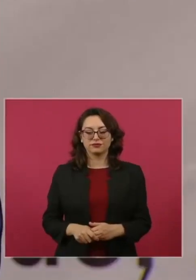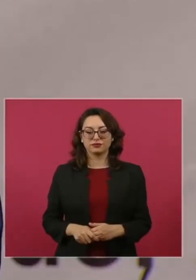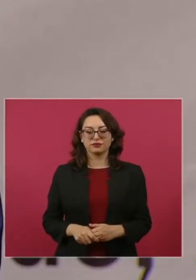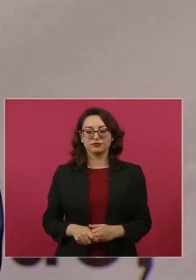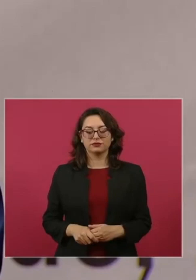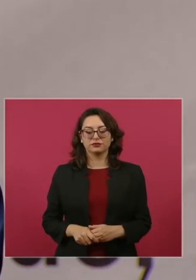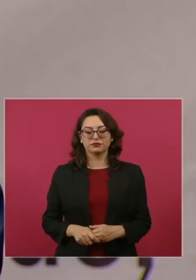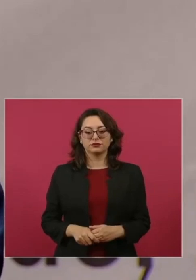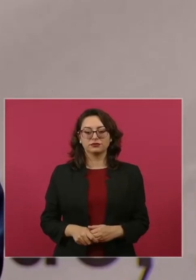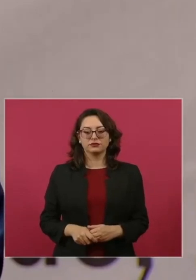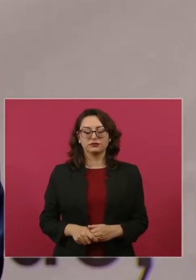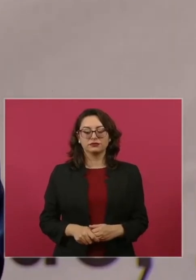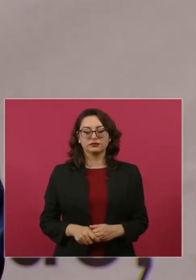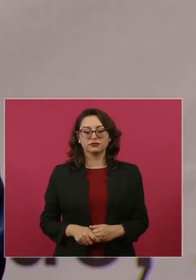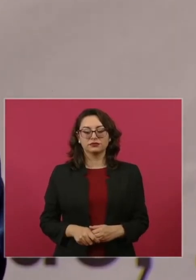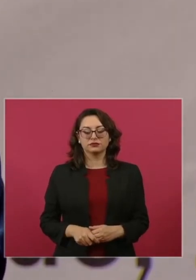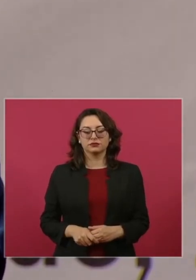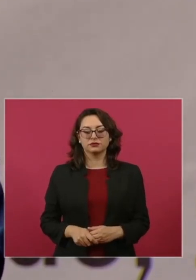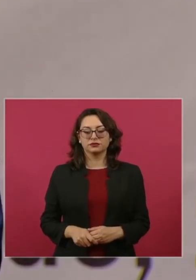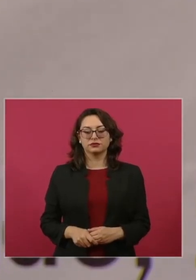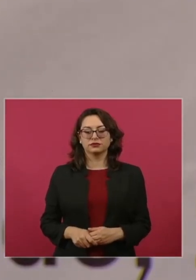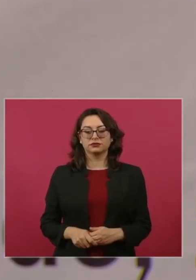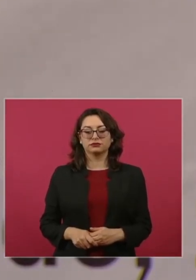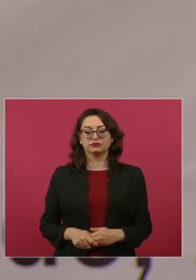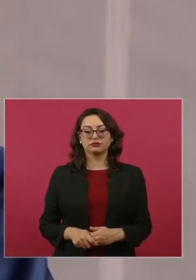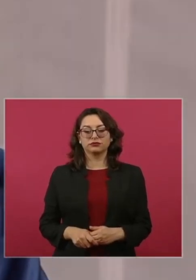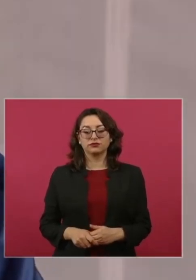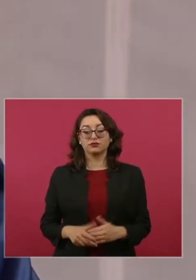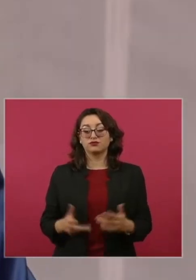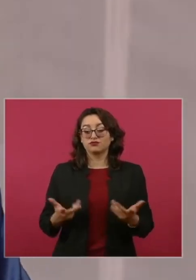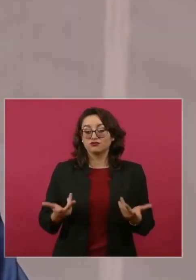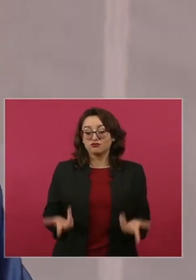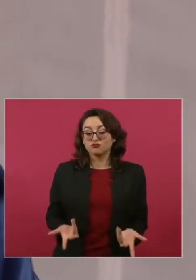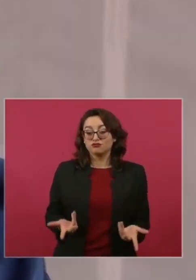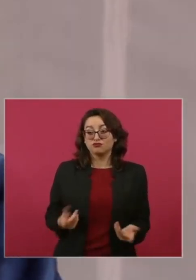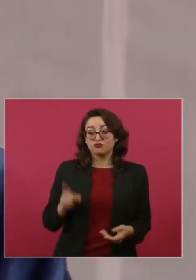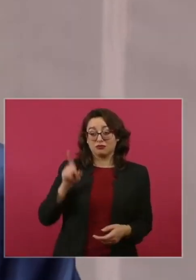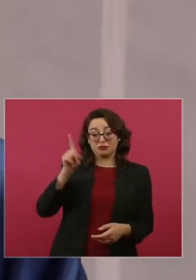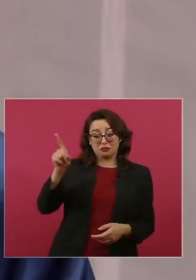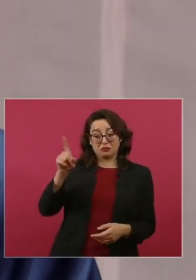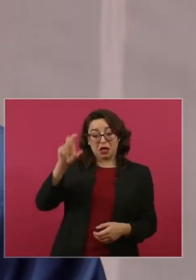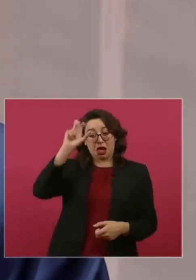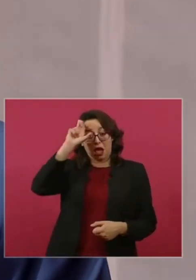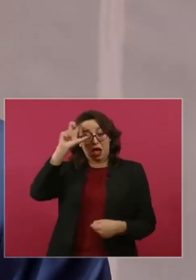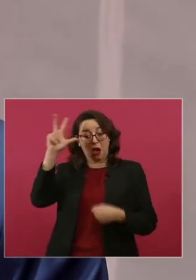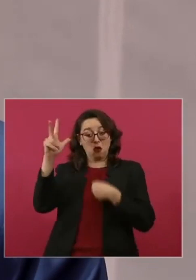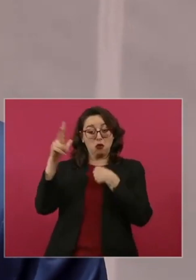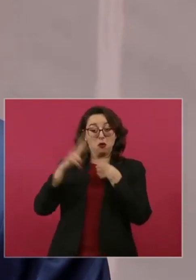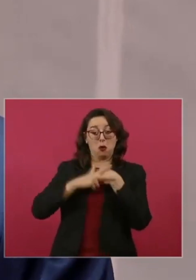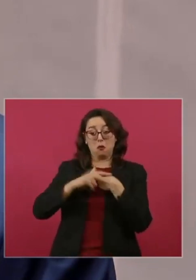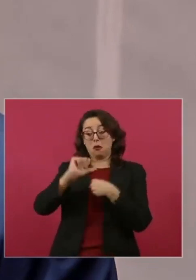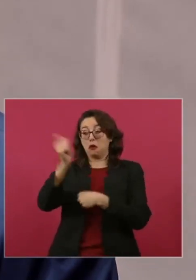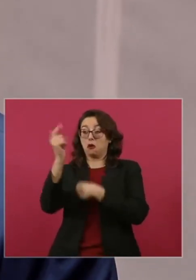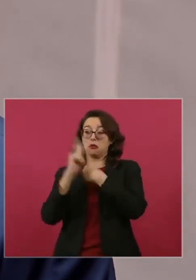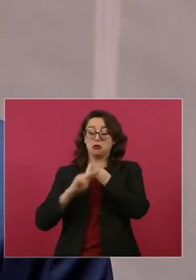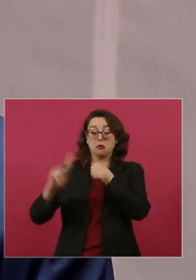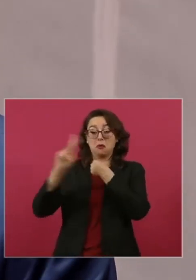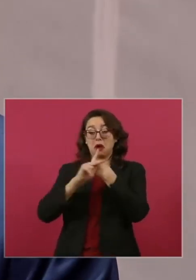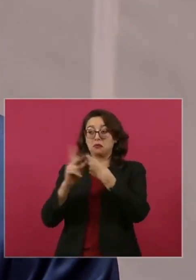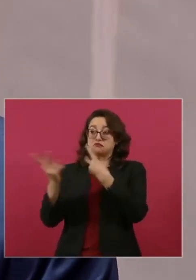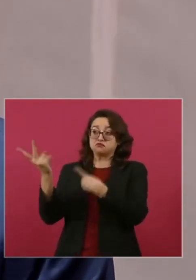mentira. It is a great lie. Es erróneo afirmar it is wrong que los invasores europeos that those who invaded from